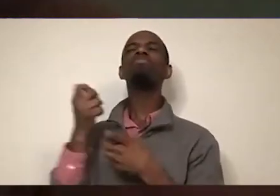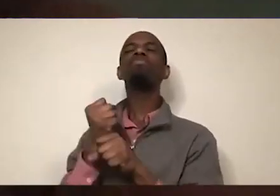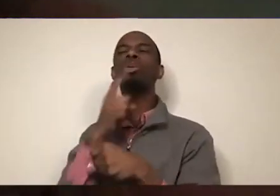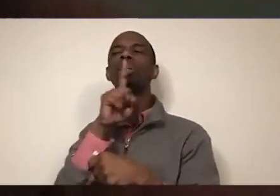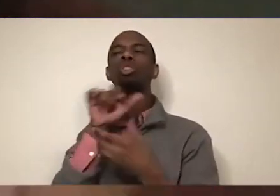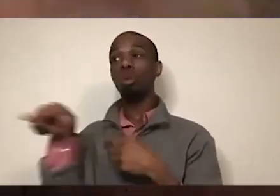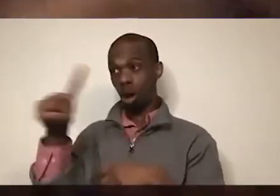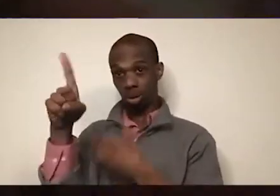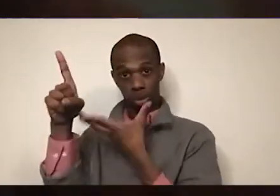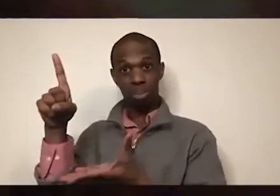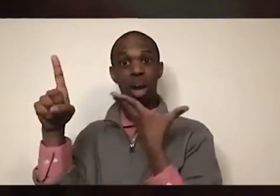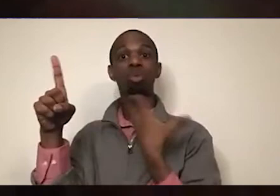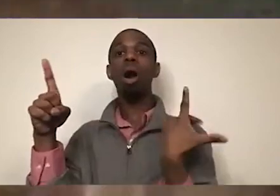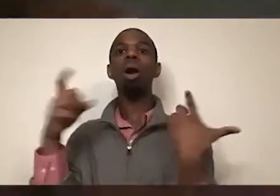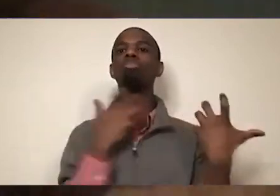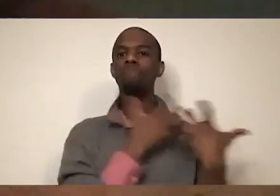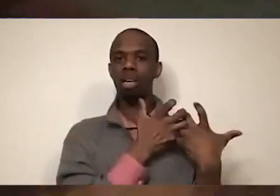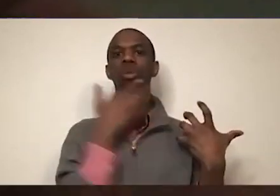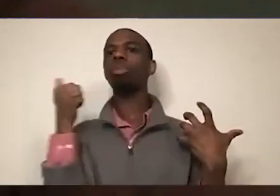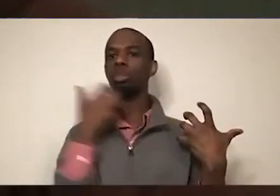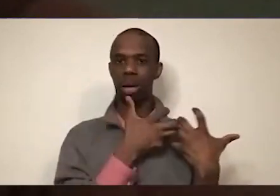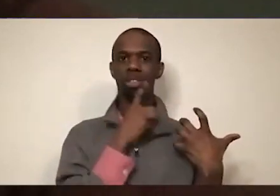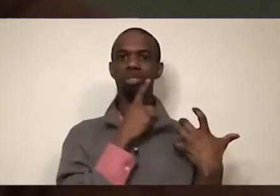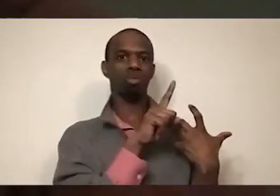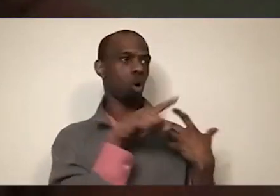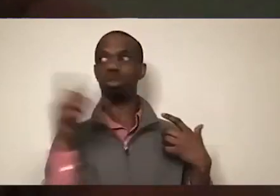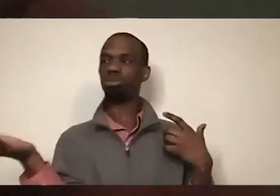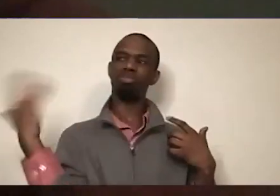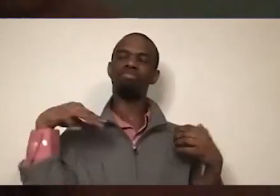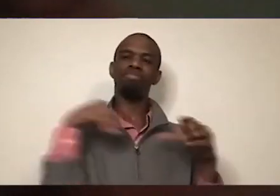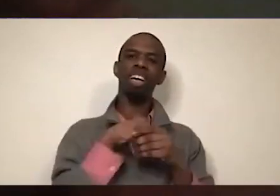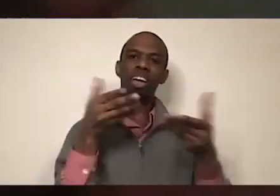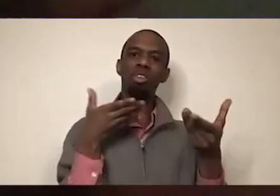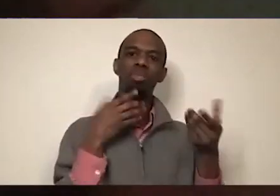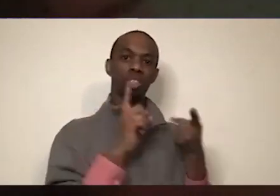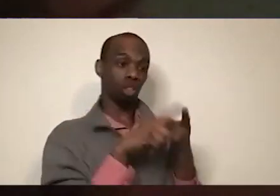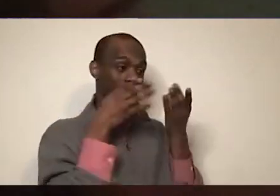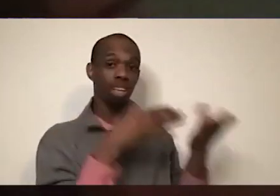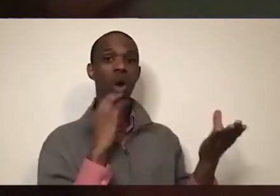provide rooftops for us to grow food on, or a ground space for us to grow food on.